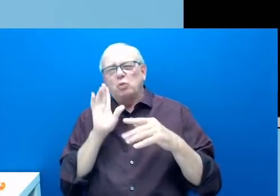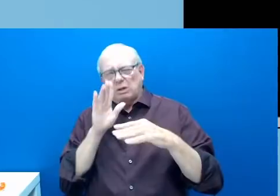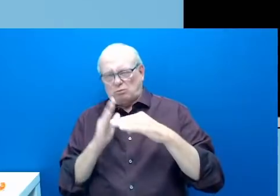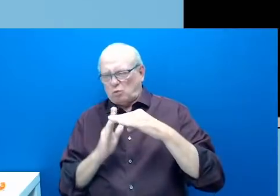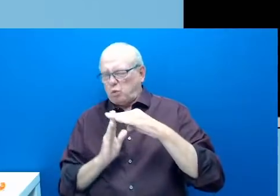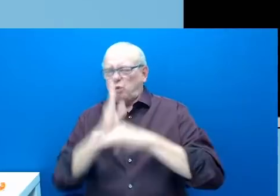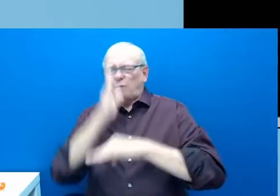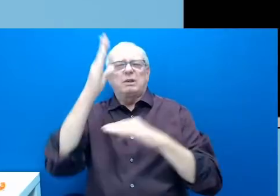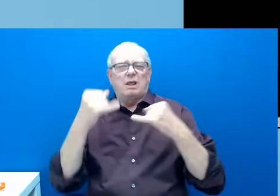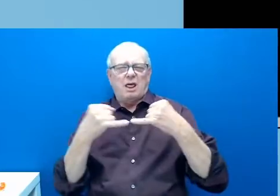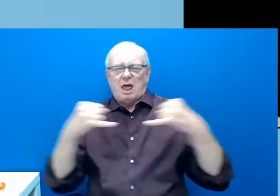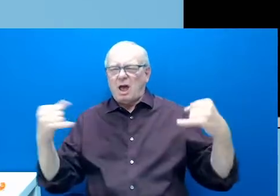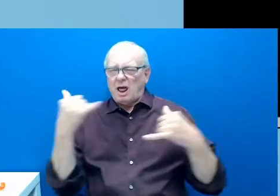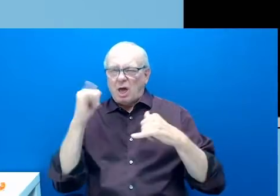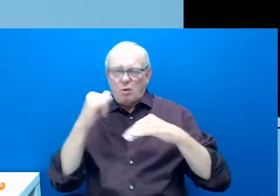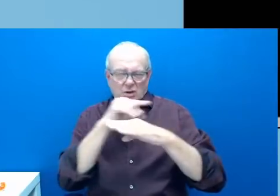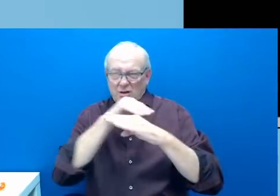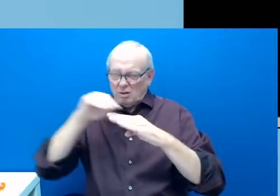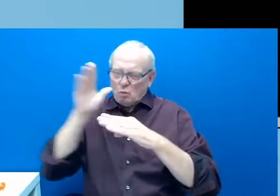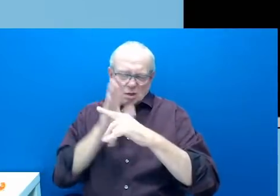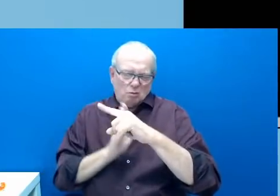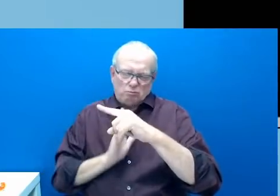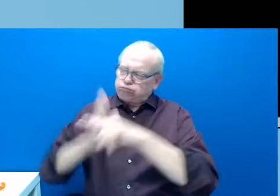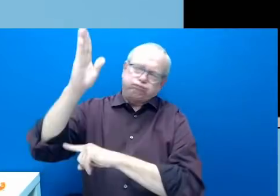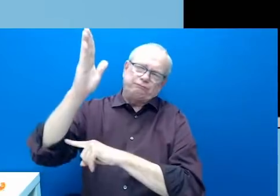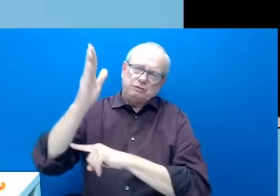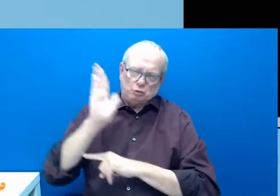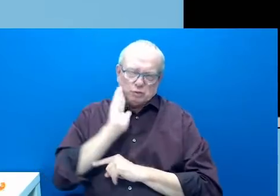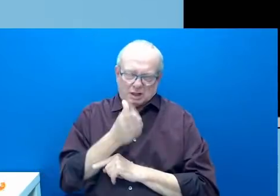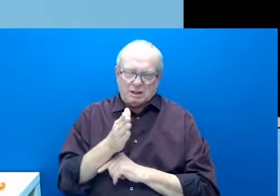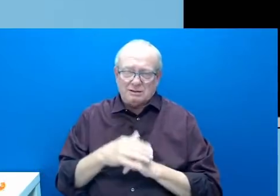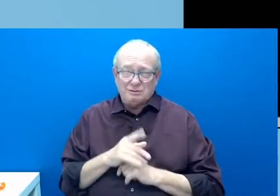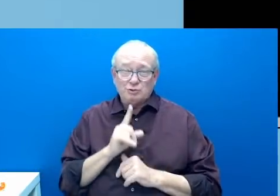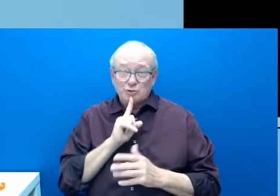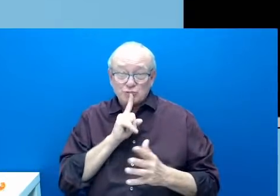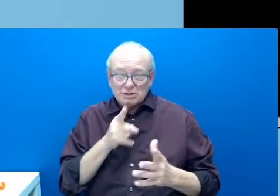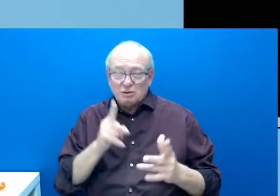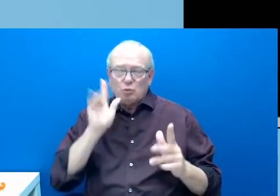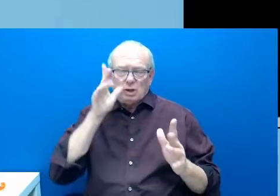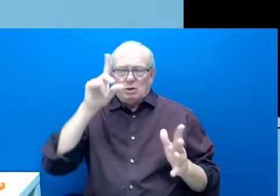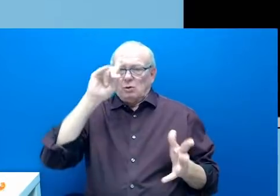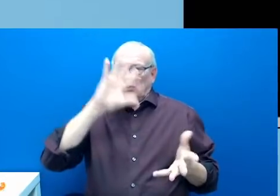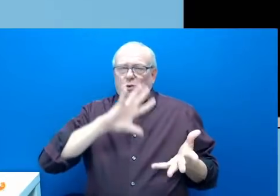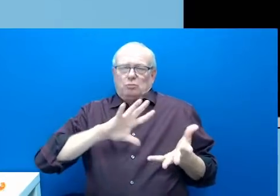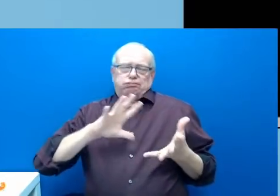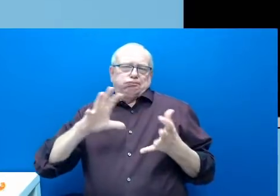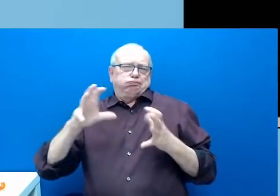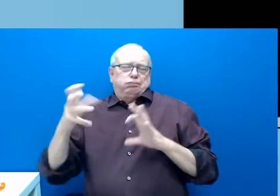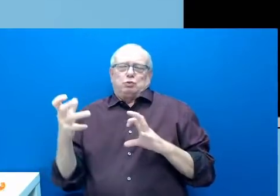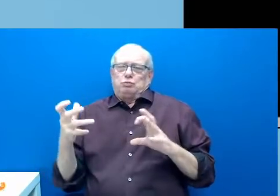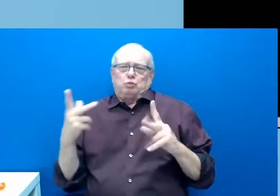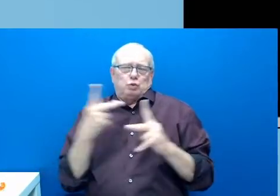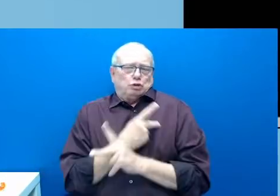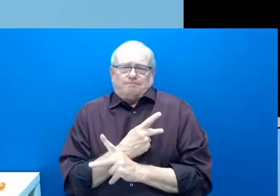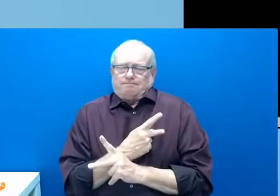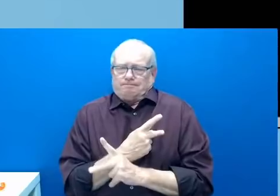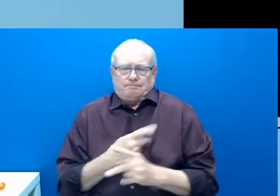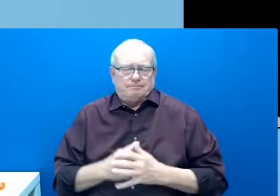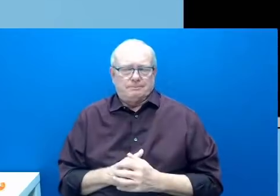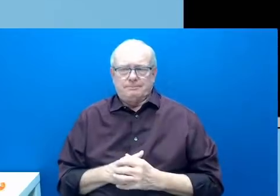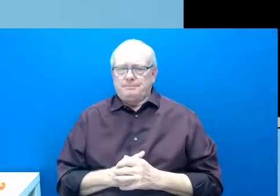exceeding that line, and of course that is catastrophic. Next slide, please.